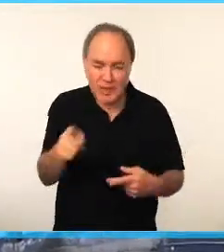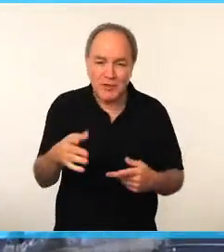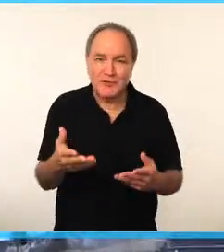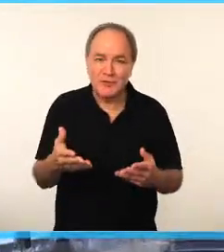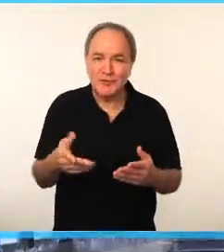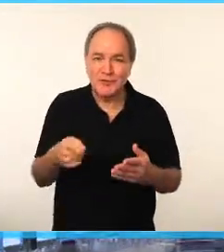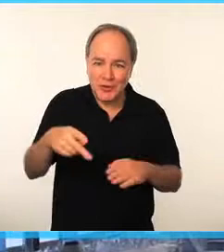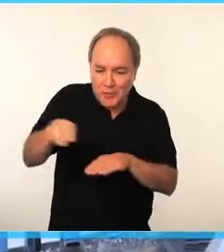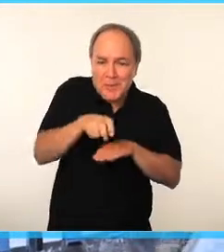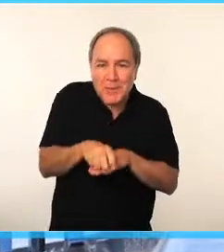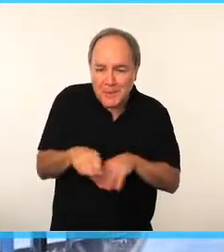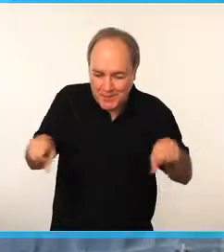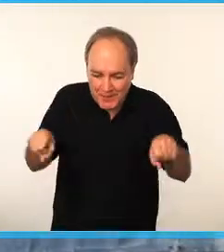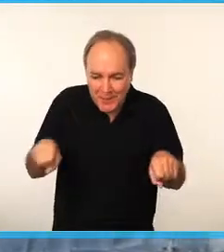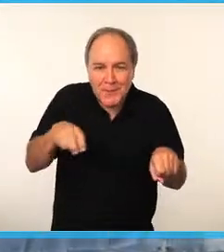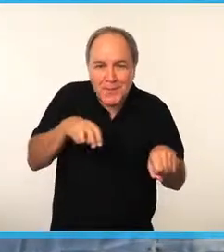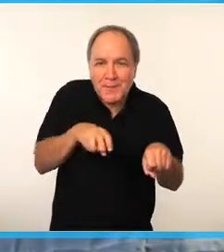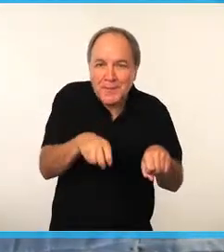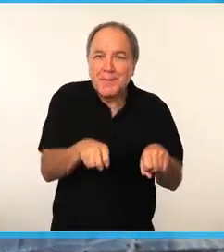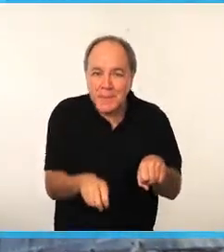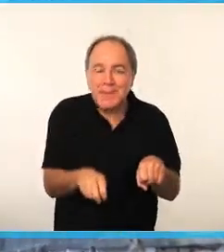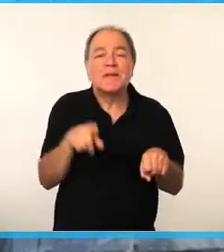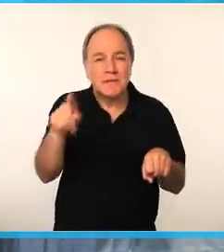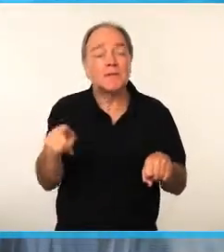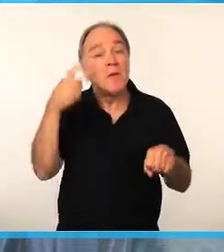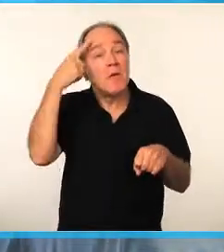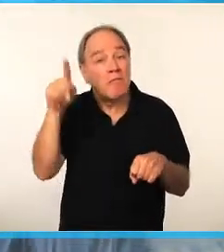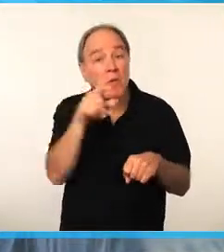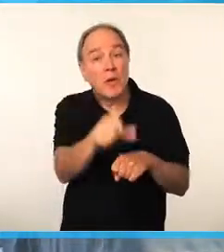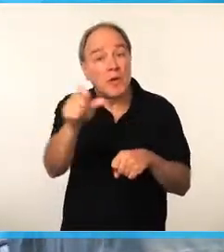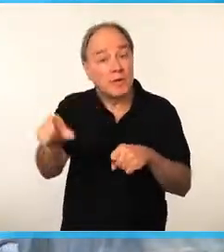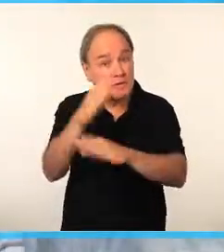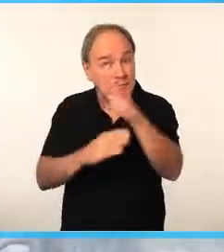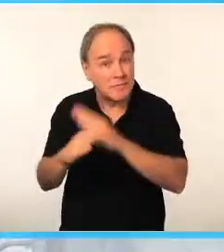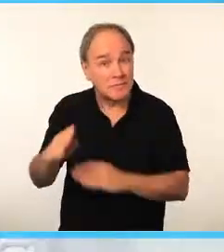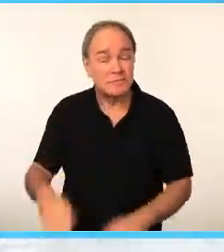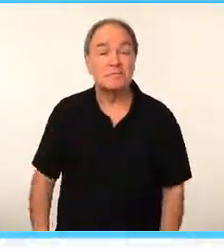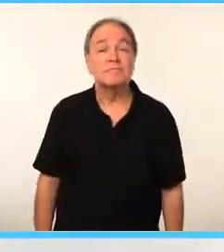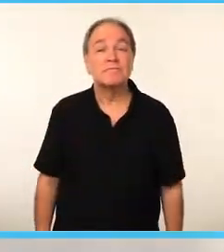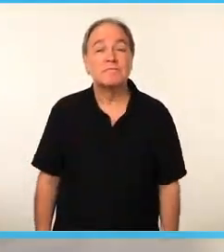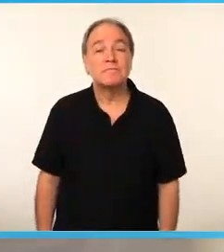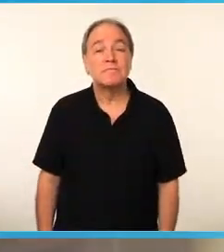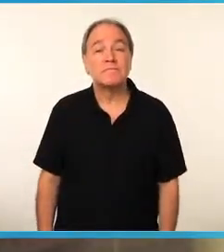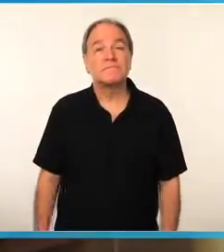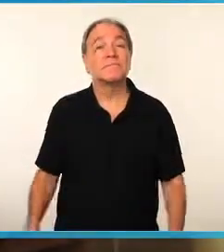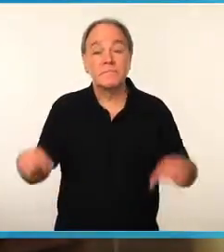toilets and wheelchairs to internally displaced persons with disabilities.